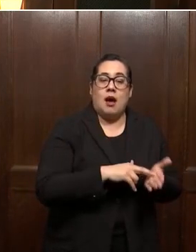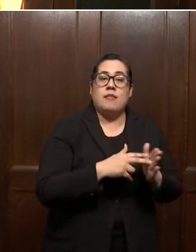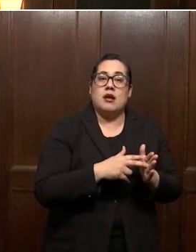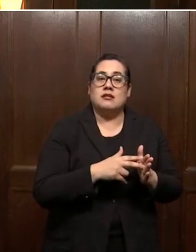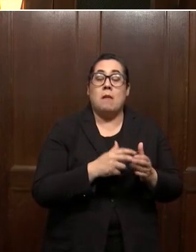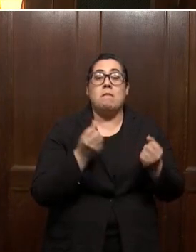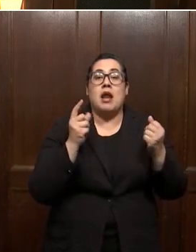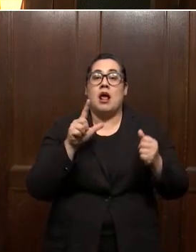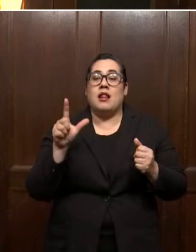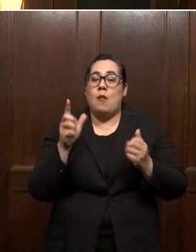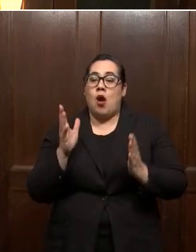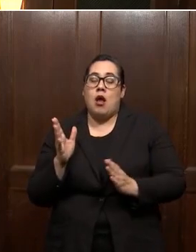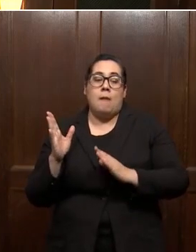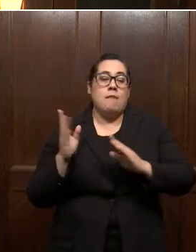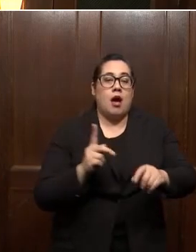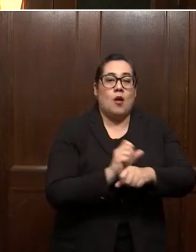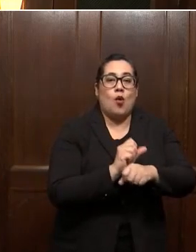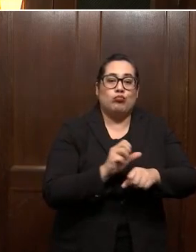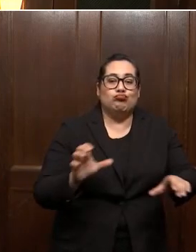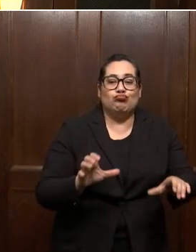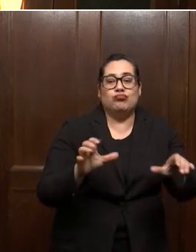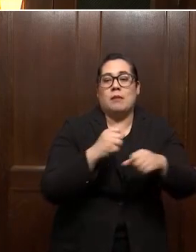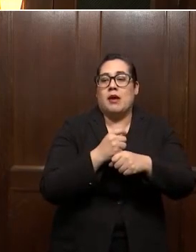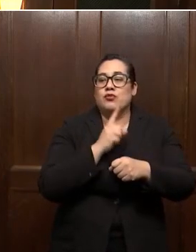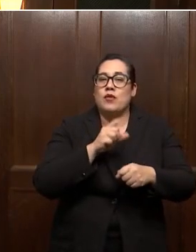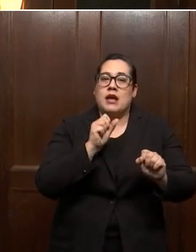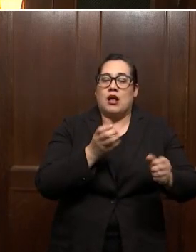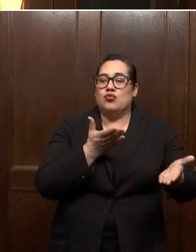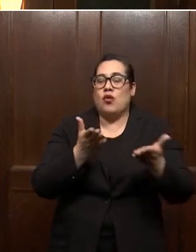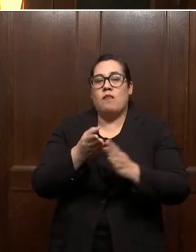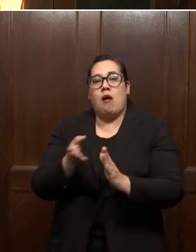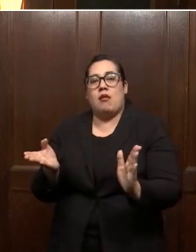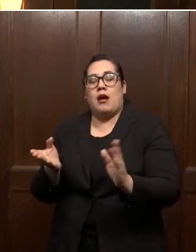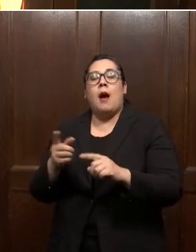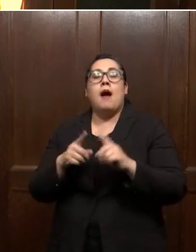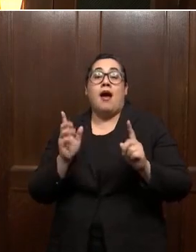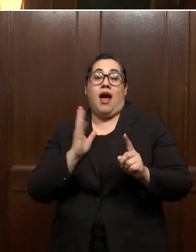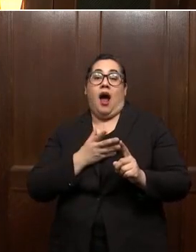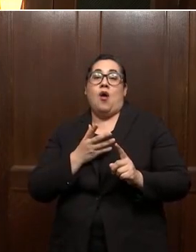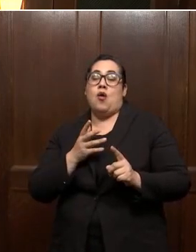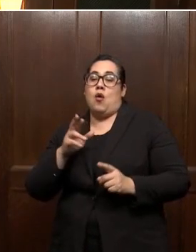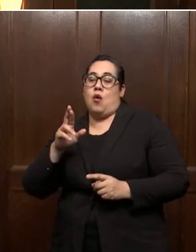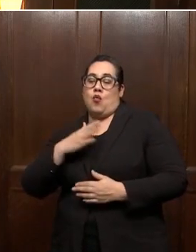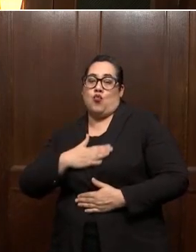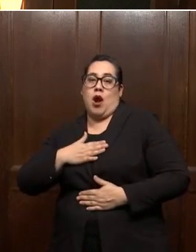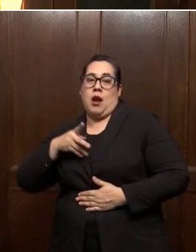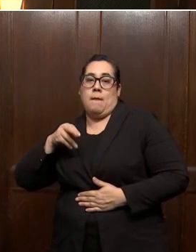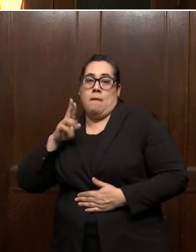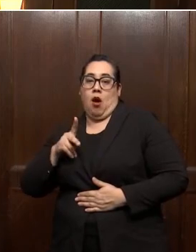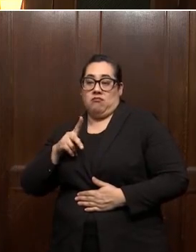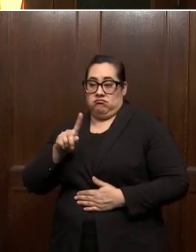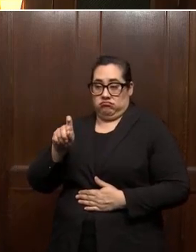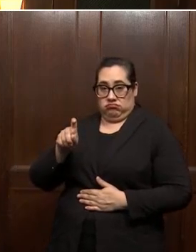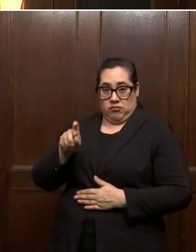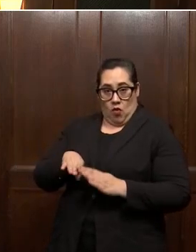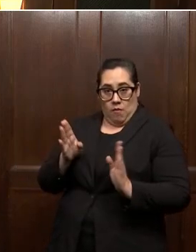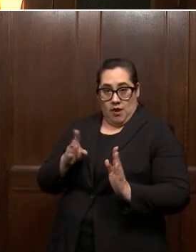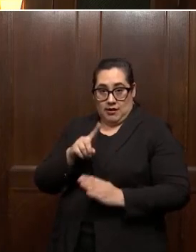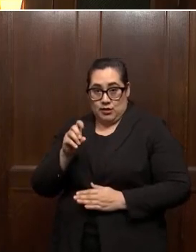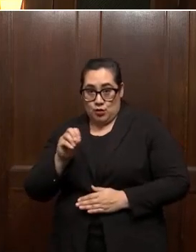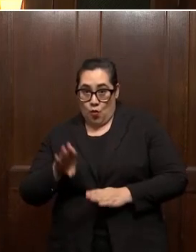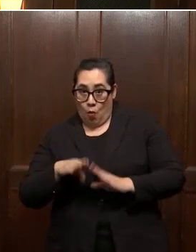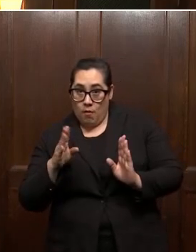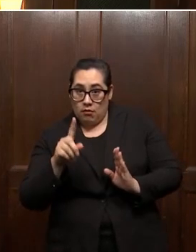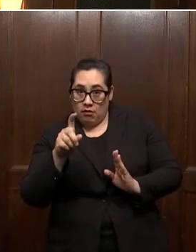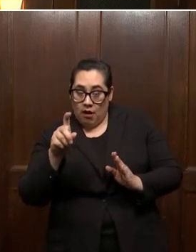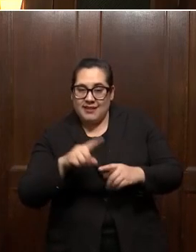lot of librarians back at work doing things and making sure that they can serve the public. Are our rec and parks facilities going to be open? Is our zoo going to reopen? All of